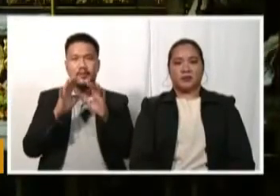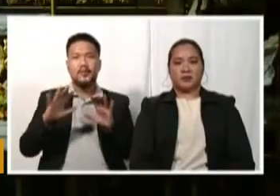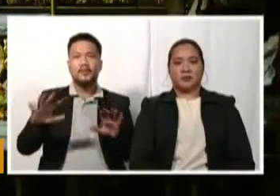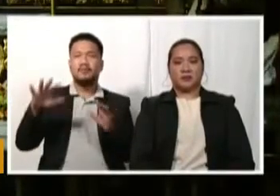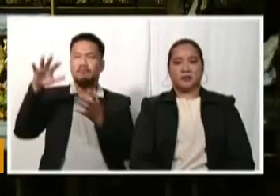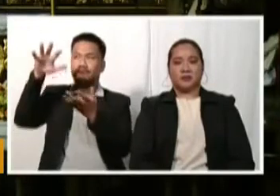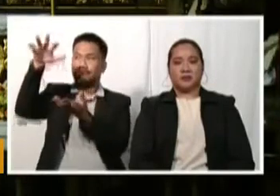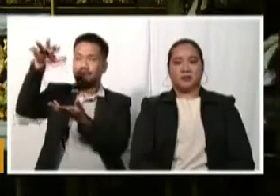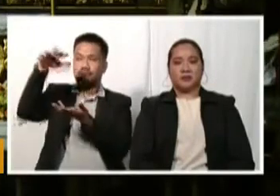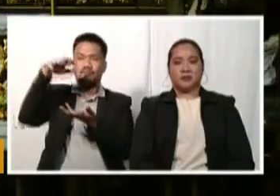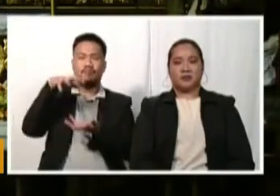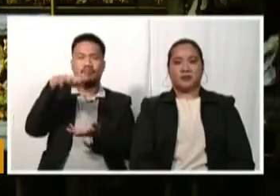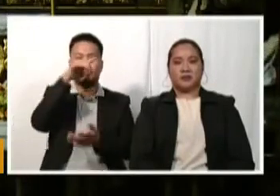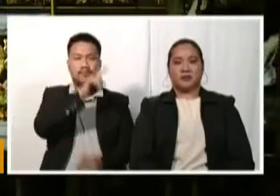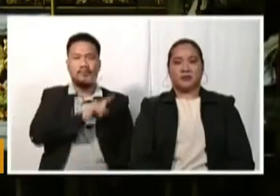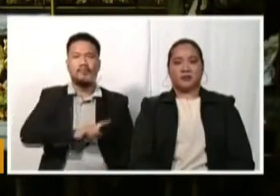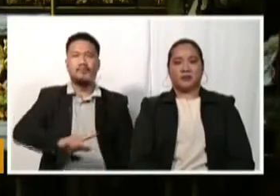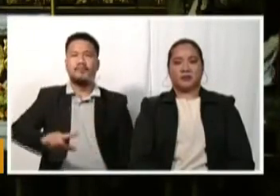inheritance, O